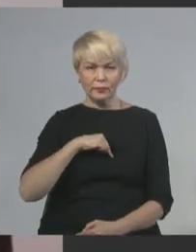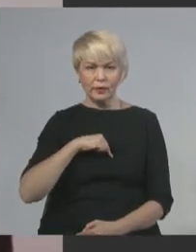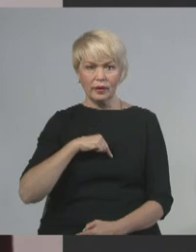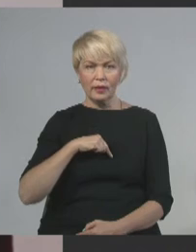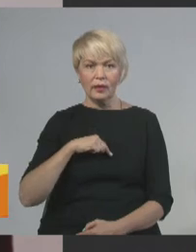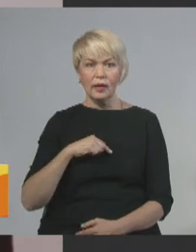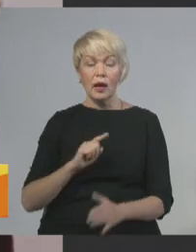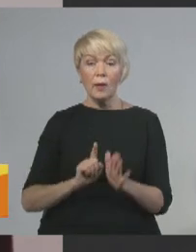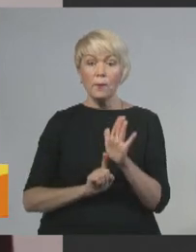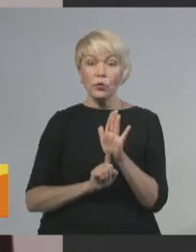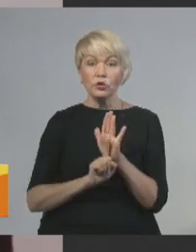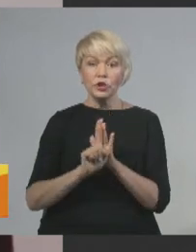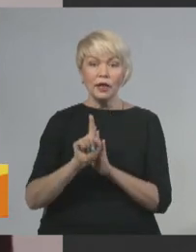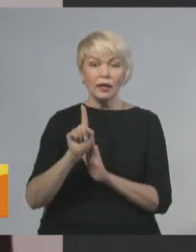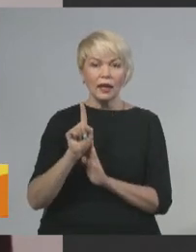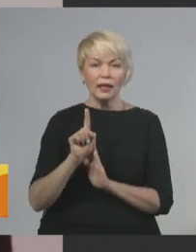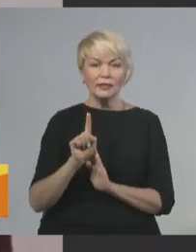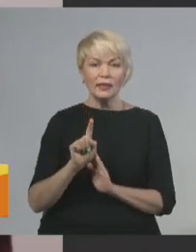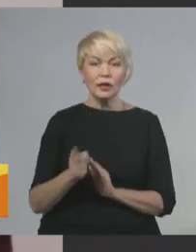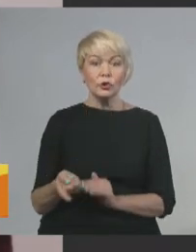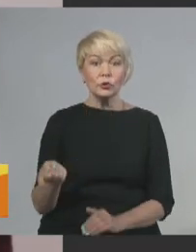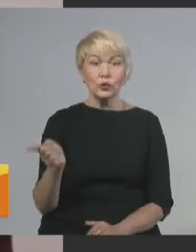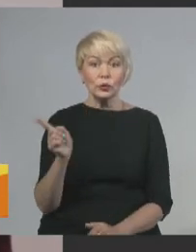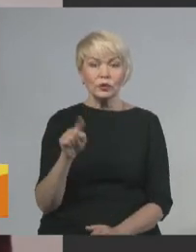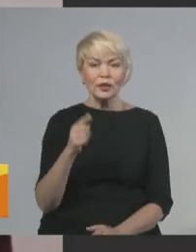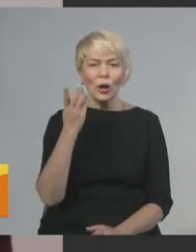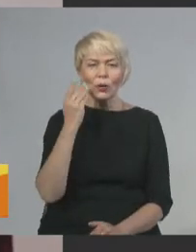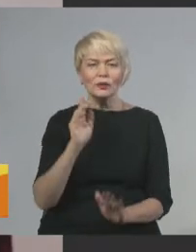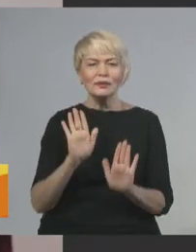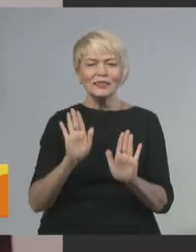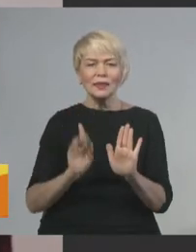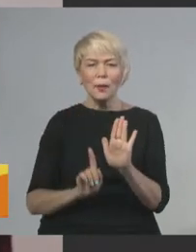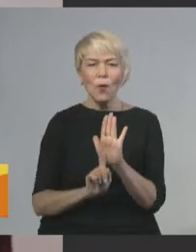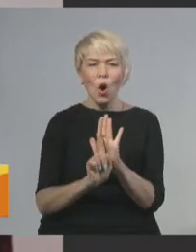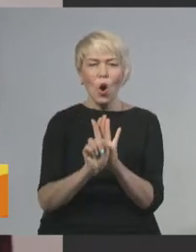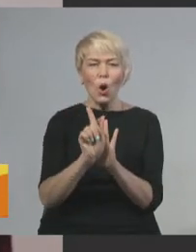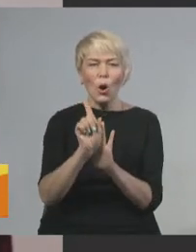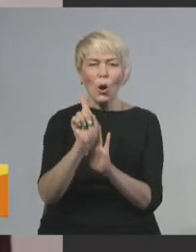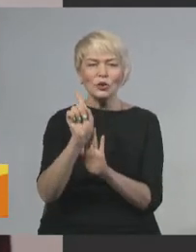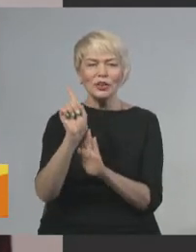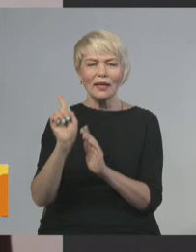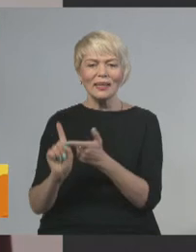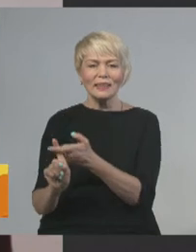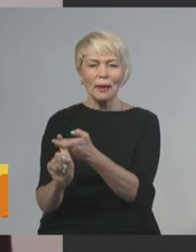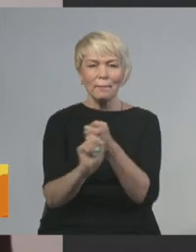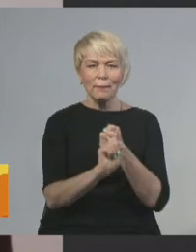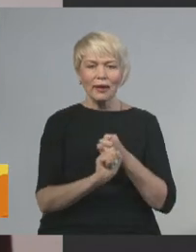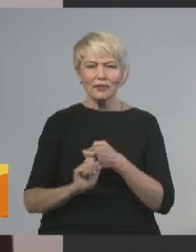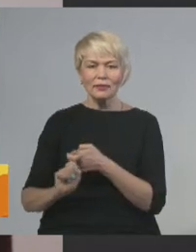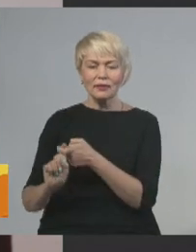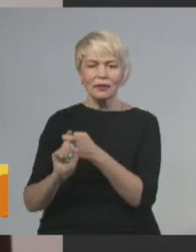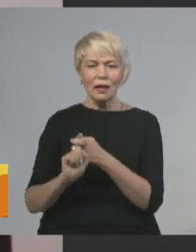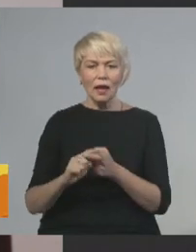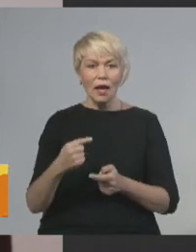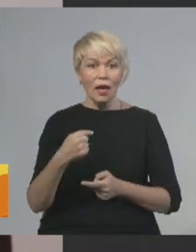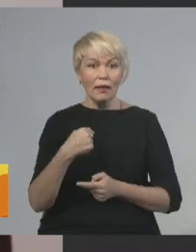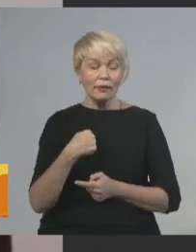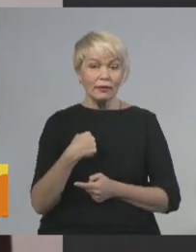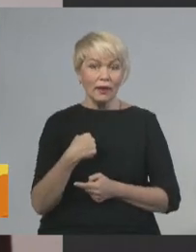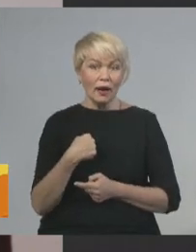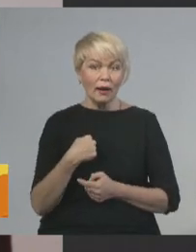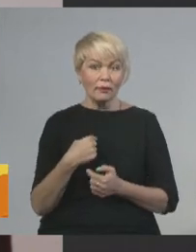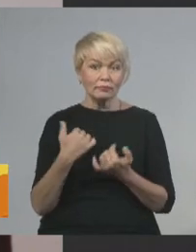and things like leon and so were announced but i was surprised i have today uh